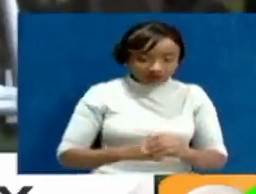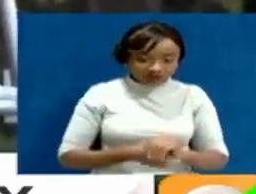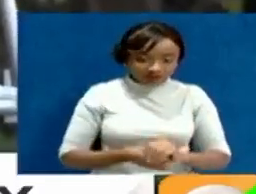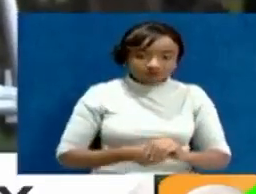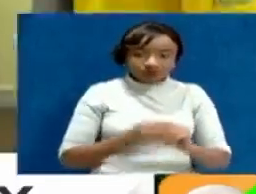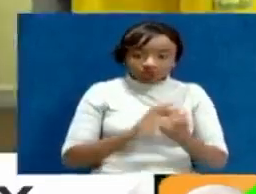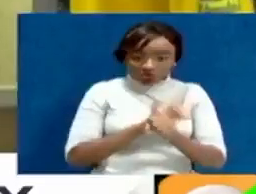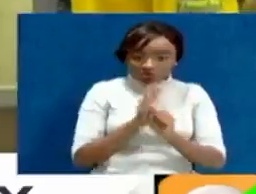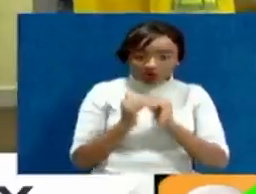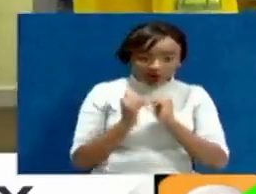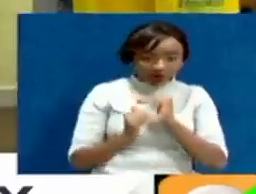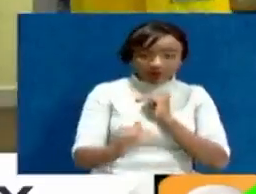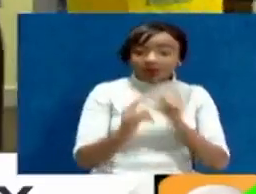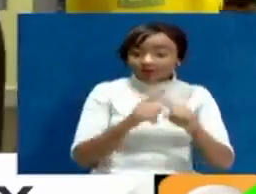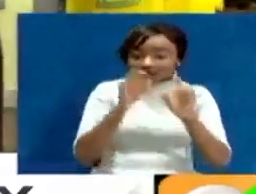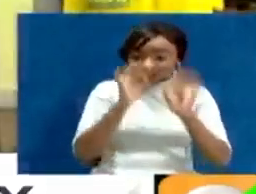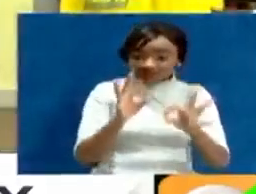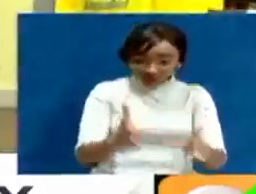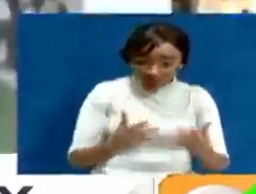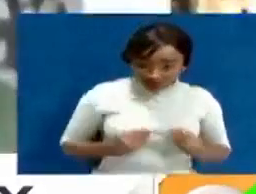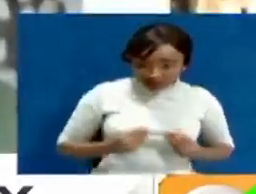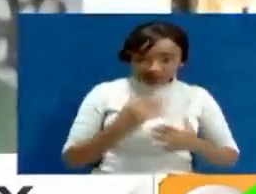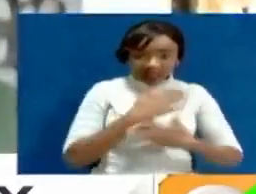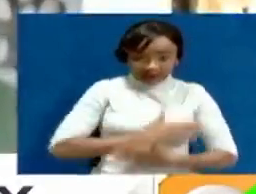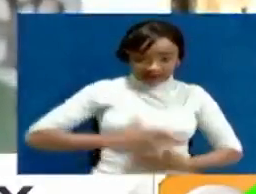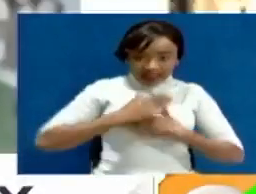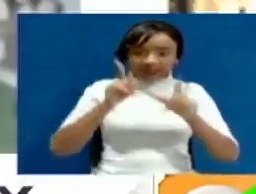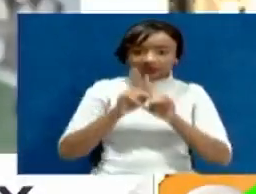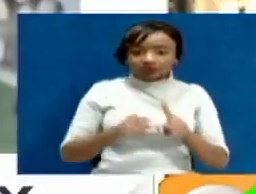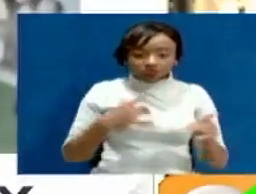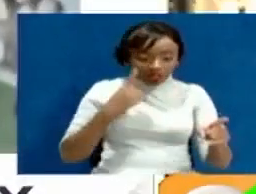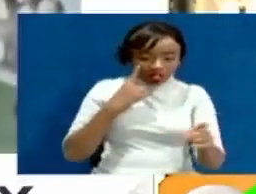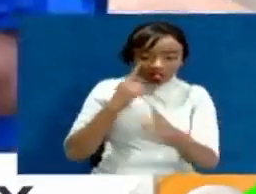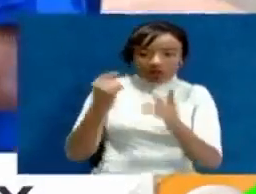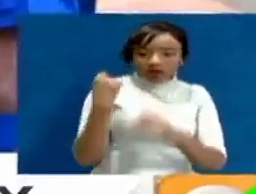our curve is flattening. If we let science and the numbers speak, we